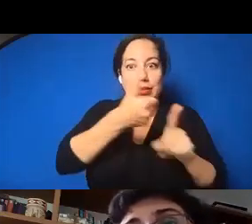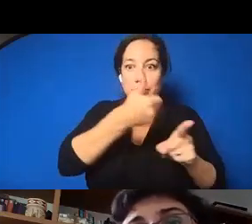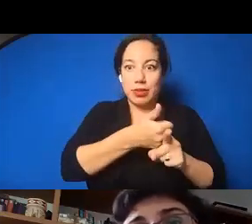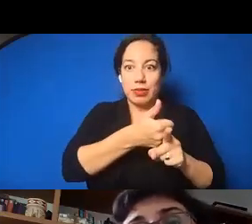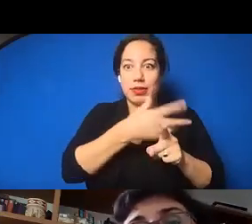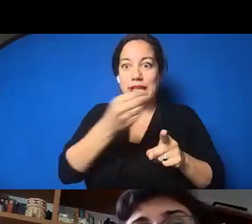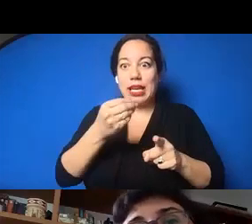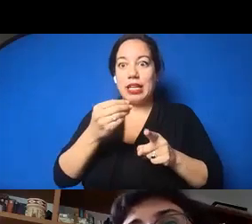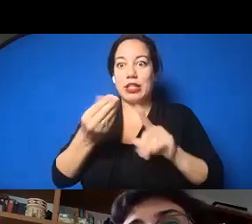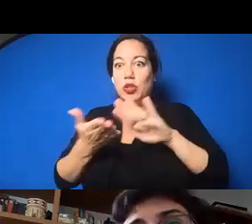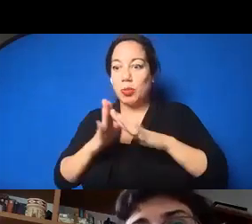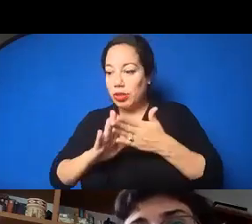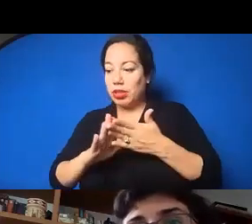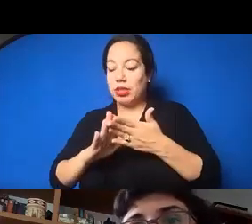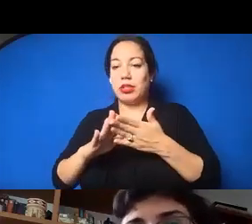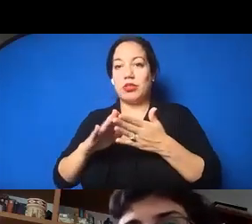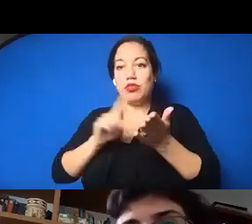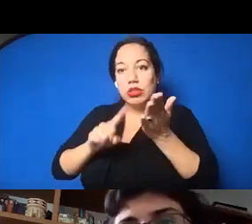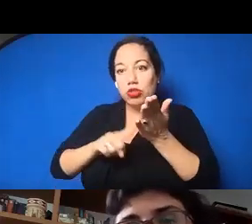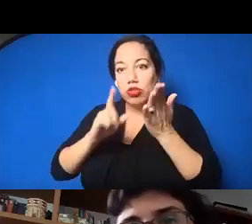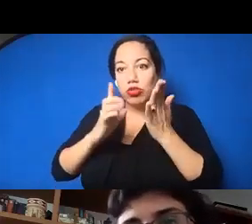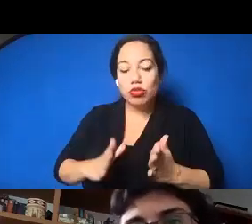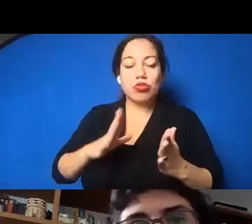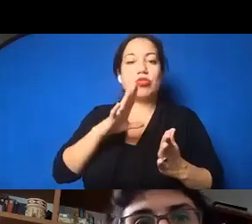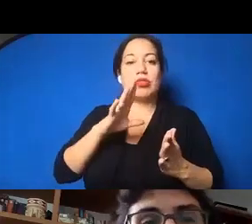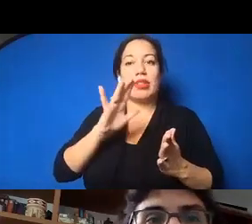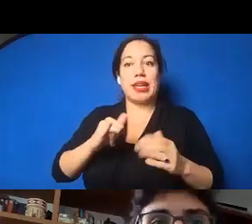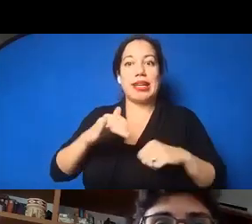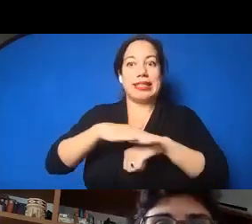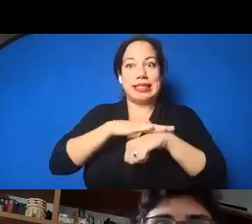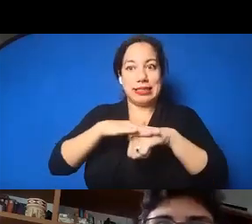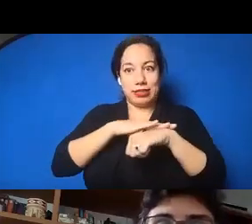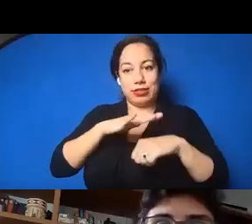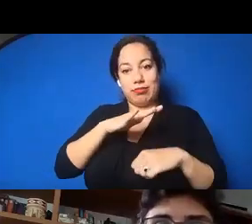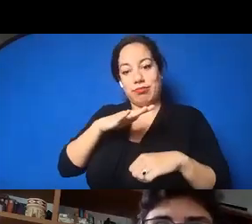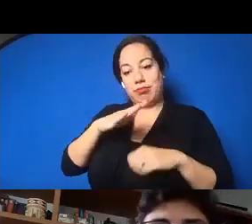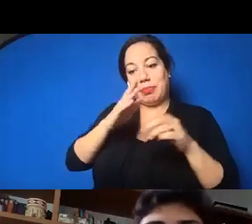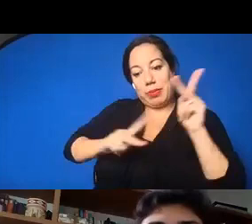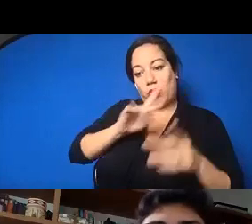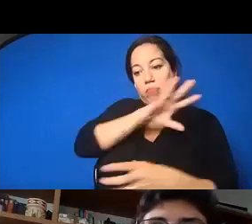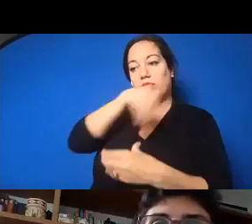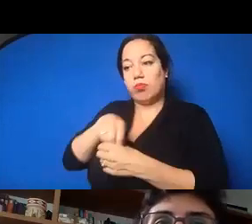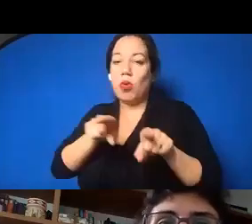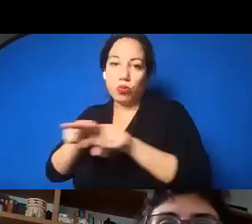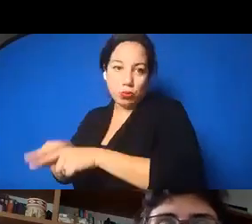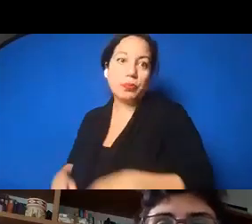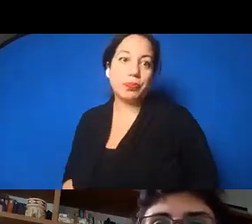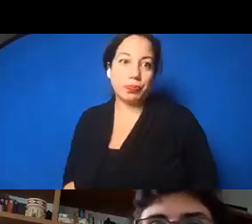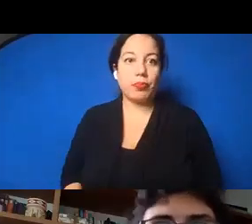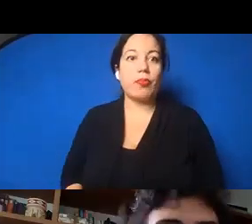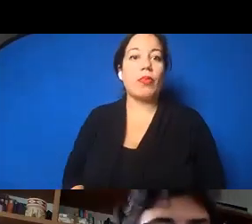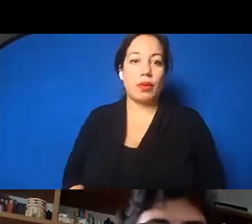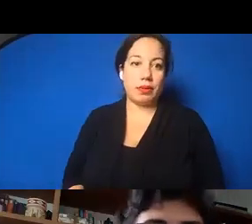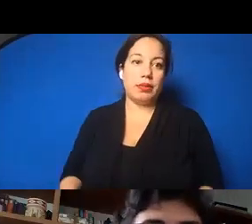of researchers where indigenous peoples also have a protagonism. Next slide, please. Just